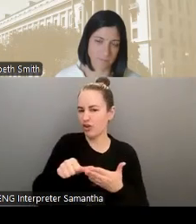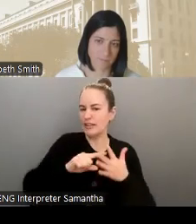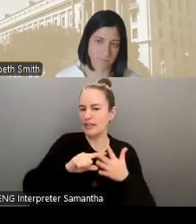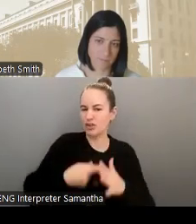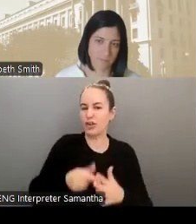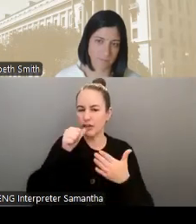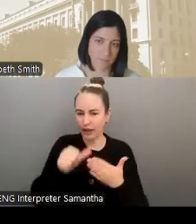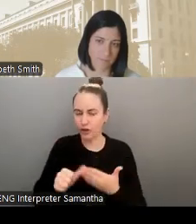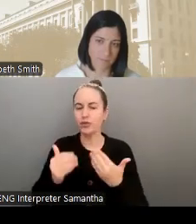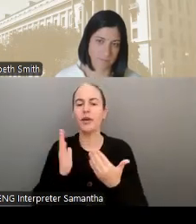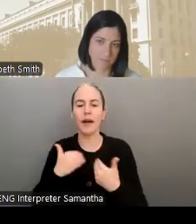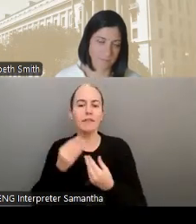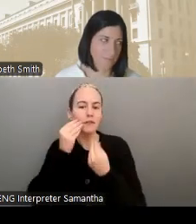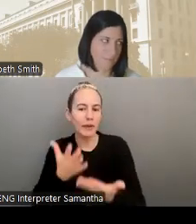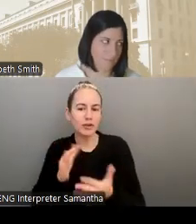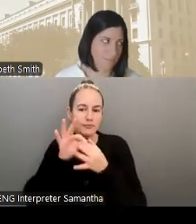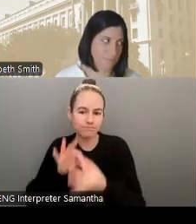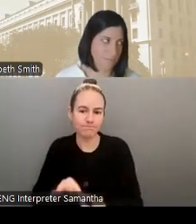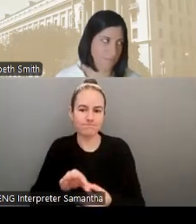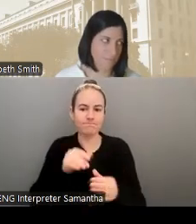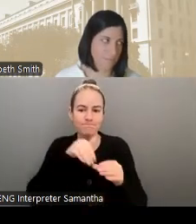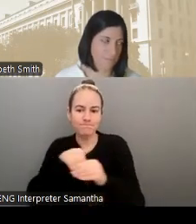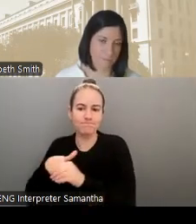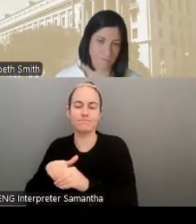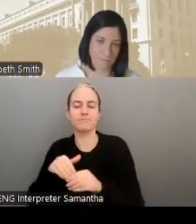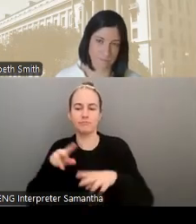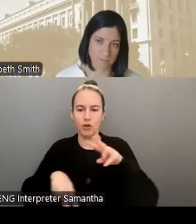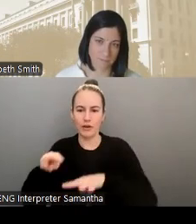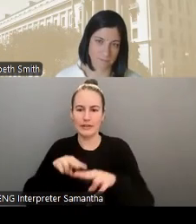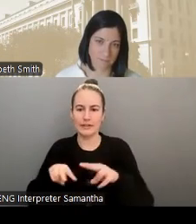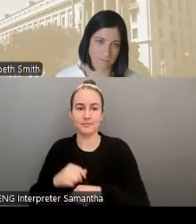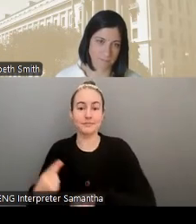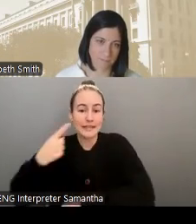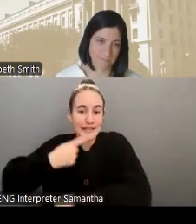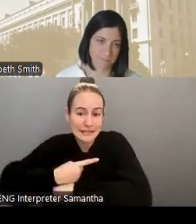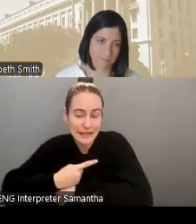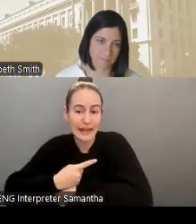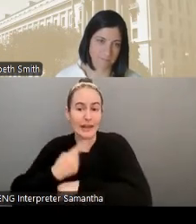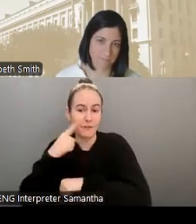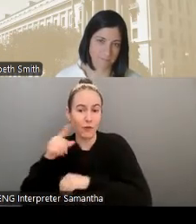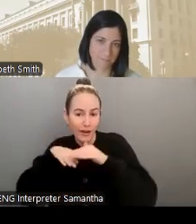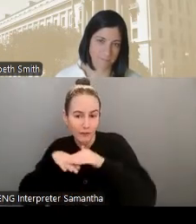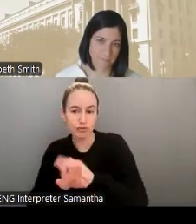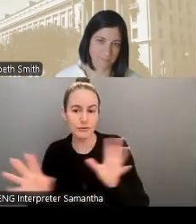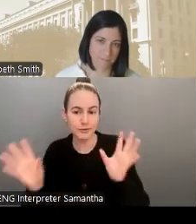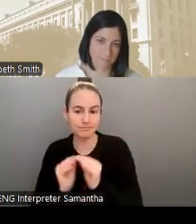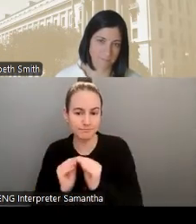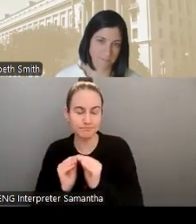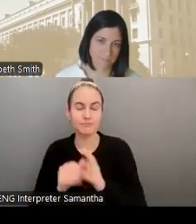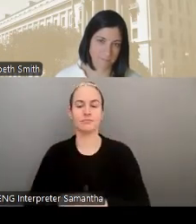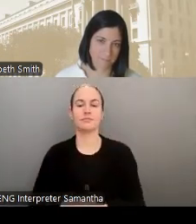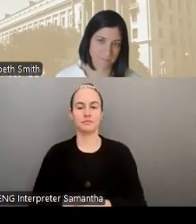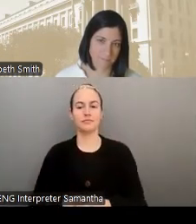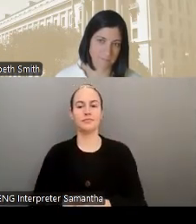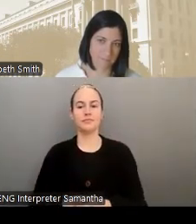information about the audit. This will include the date of the scheduled entrance conference. It will request some